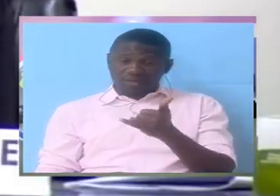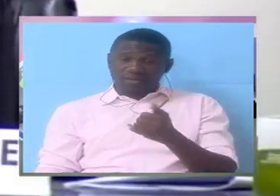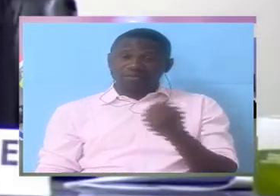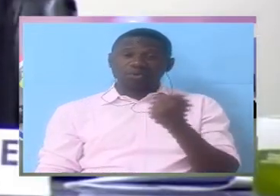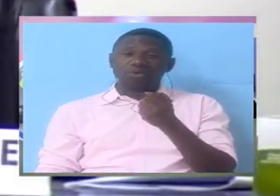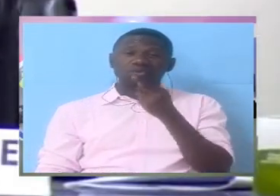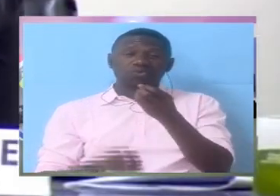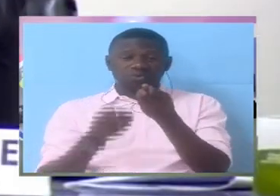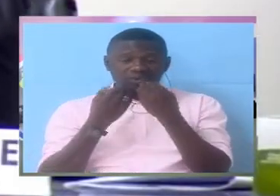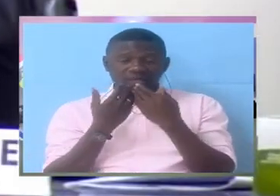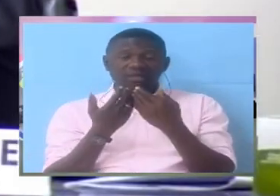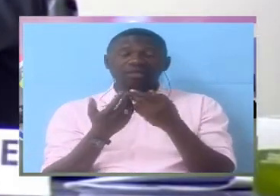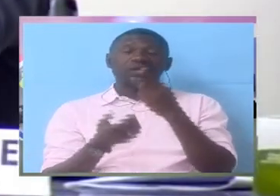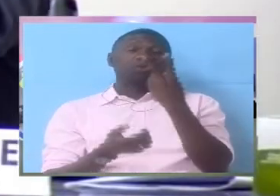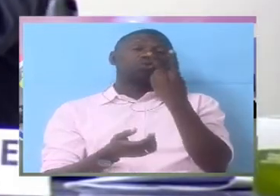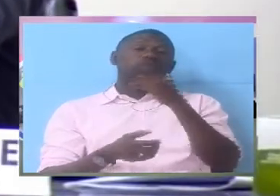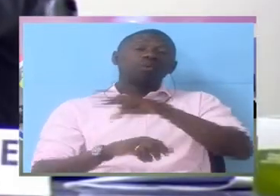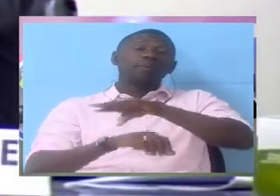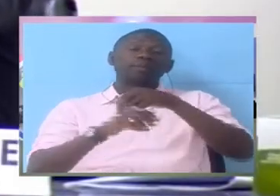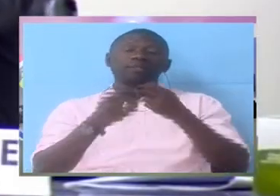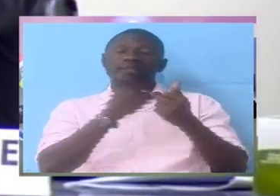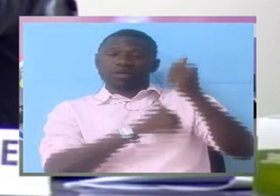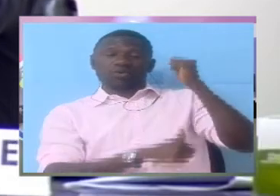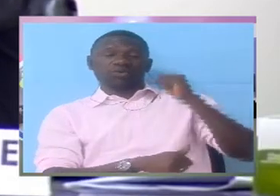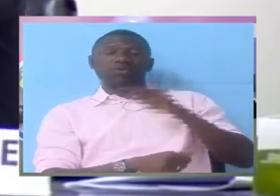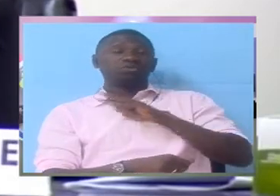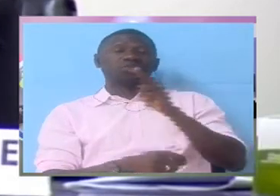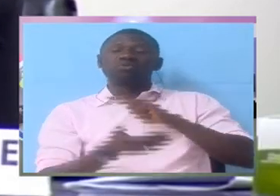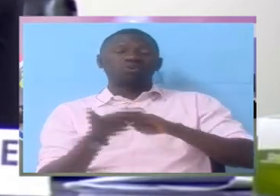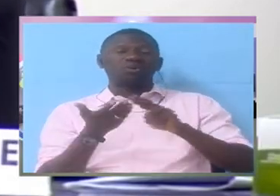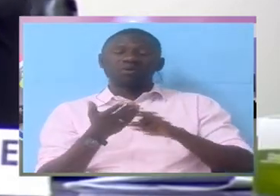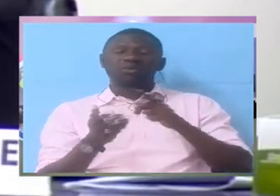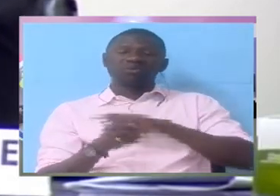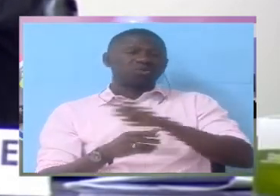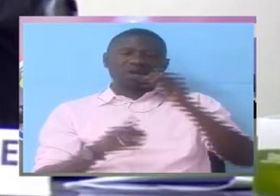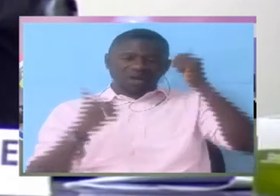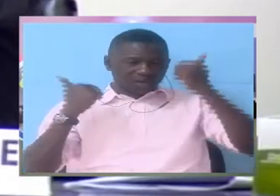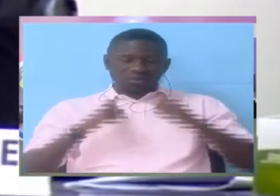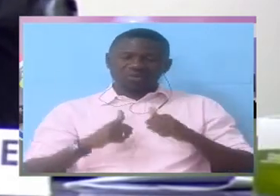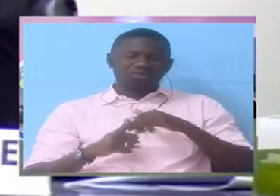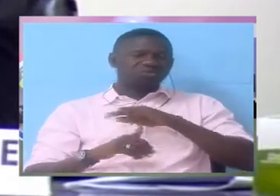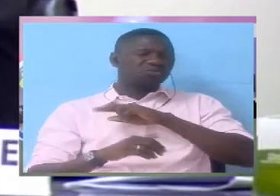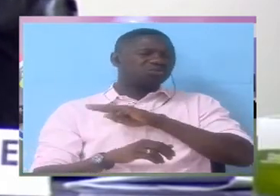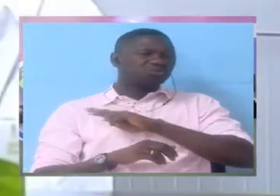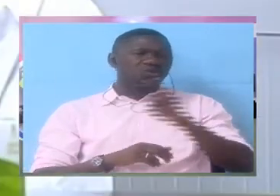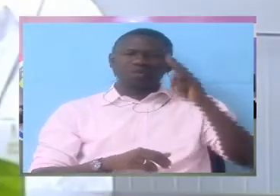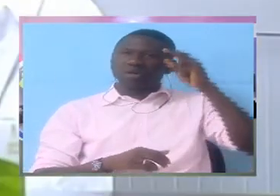2 minutes ago this was not normal, it was not happening, you can't remember it happening.